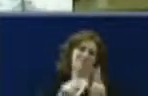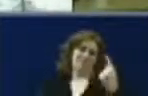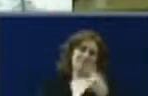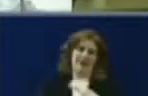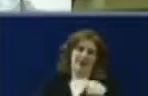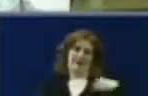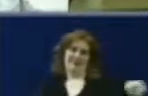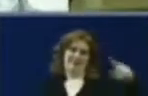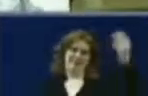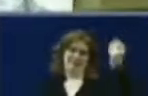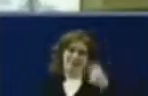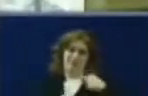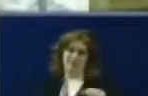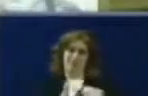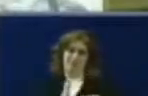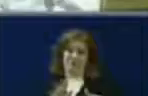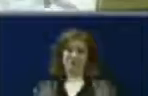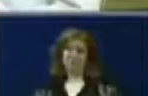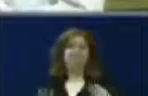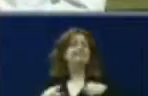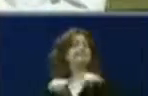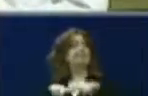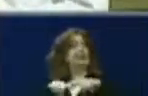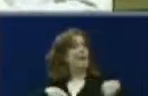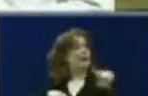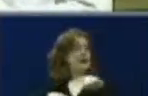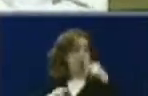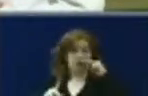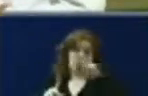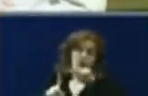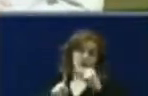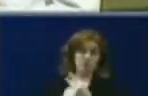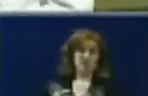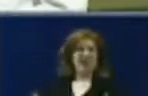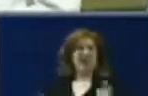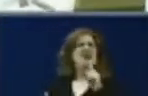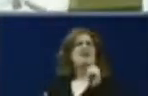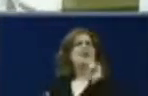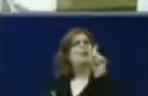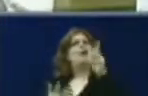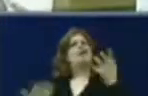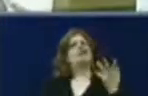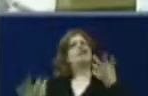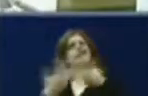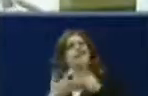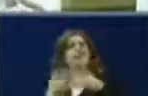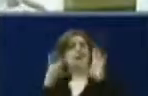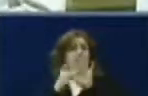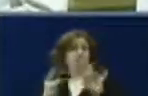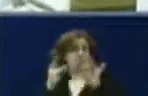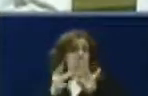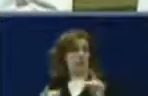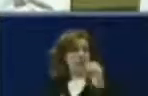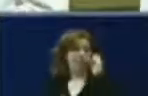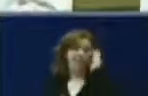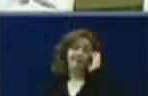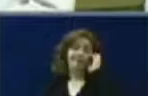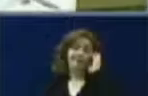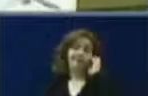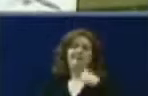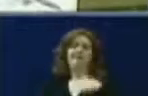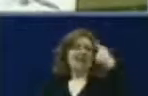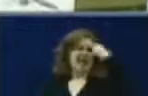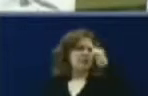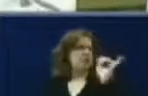actually. So it depends on how you look at it and really where you fit in that story. And I think that so